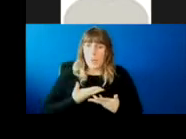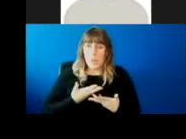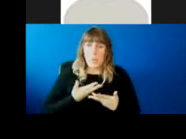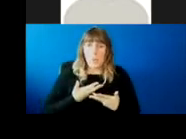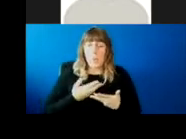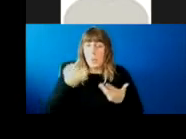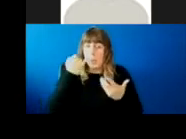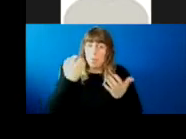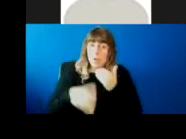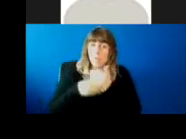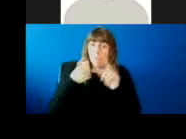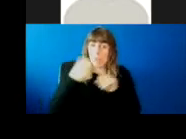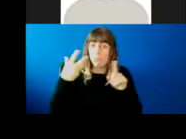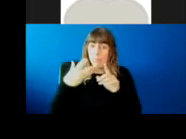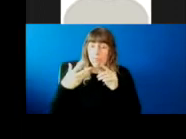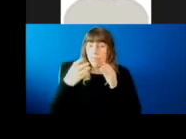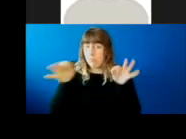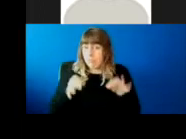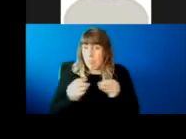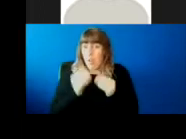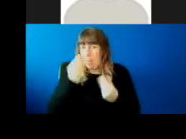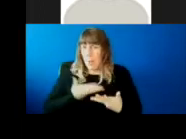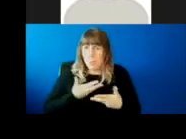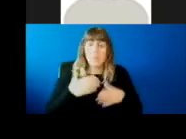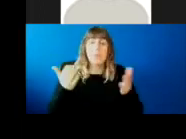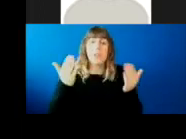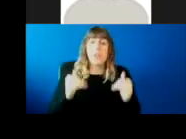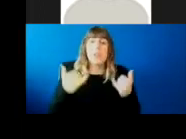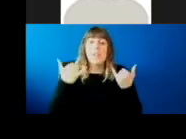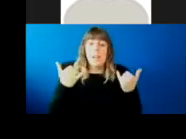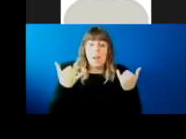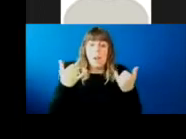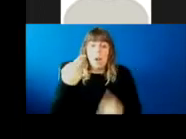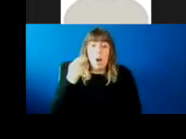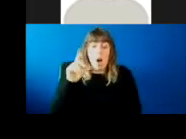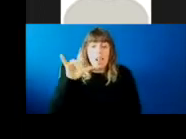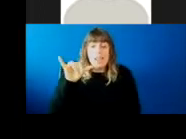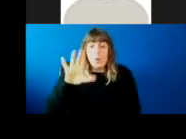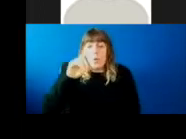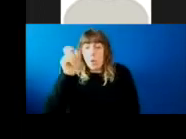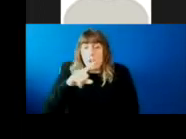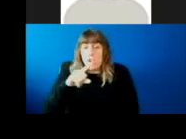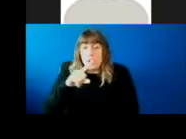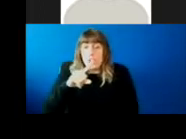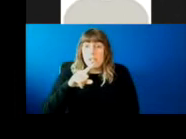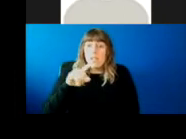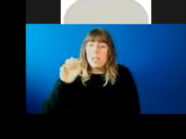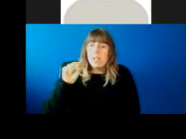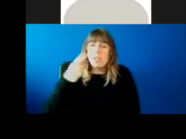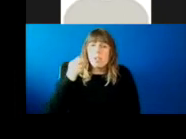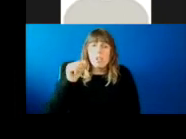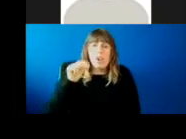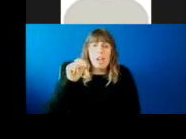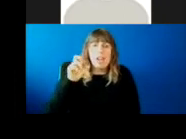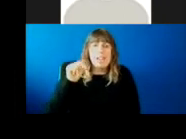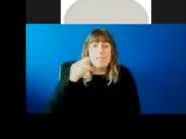that you still want to go back to on that. I am going to move to Holly's question. And I'm just wondering in the meantime, Shannon, could you throw the slide up